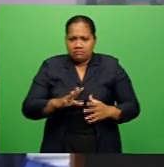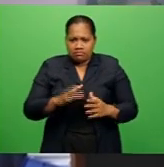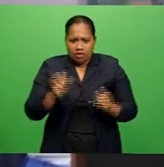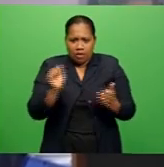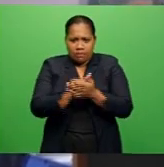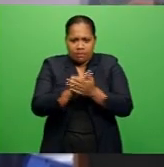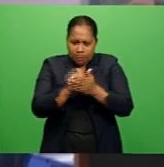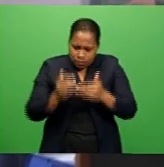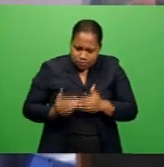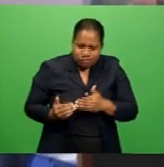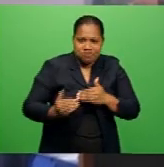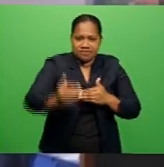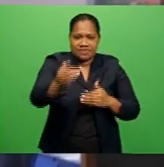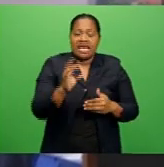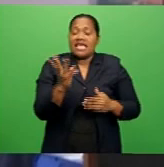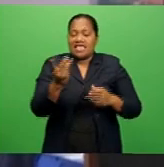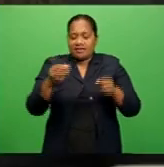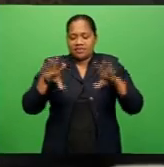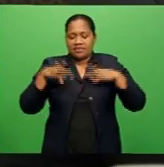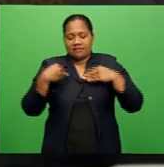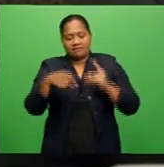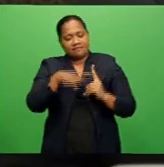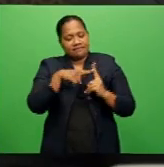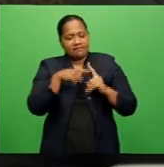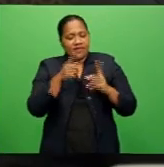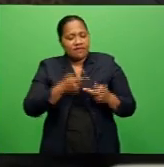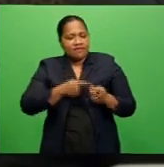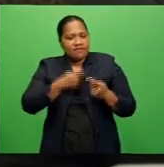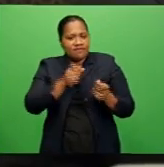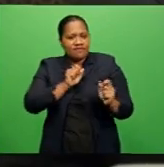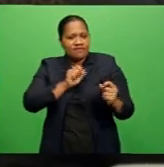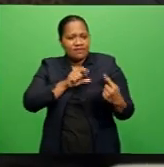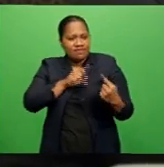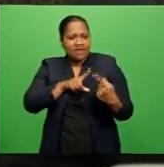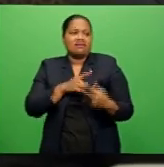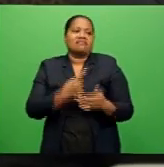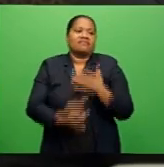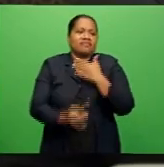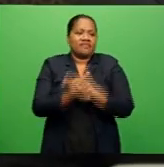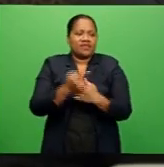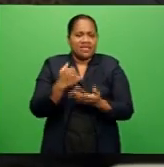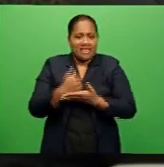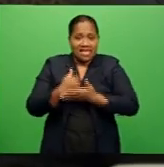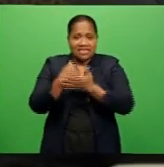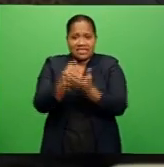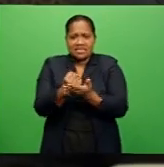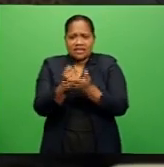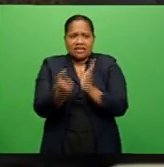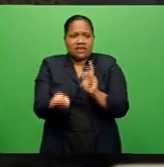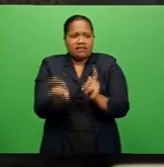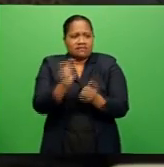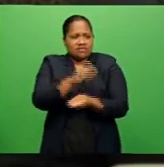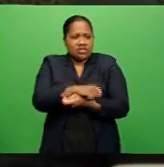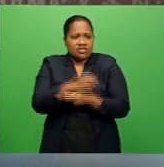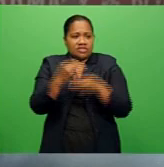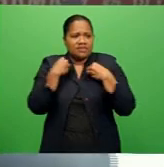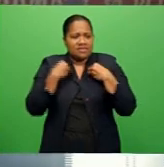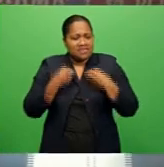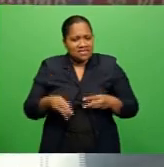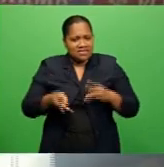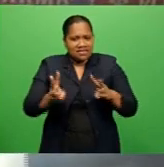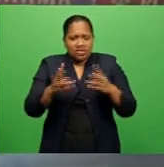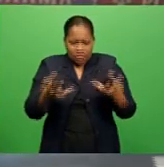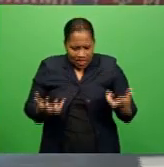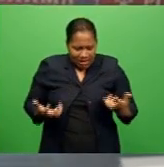been receiving positive feedback that the assistance has changed business methods to suit current needs. So they needed